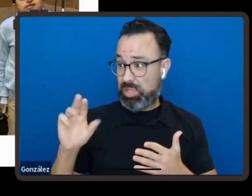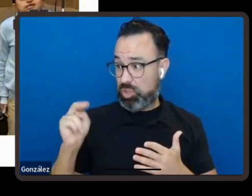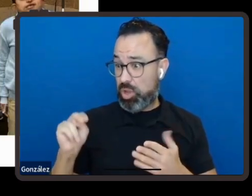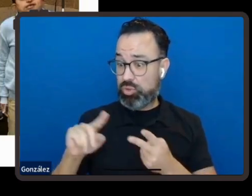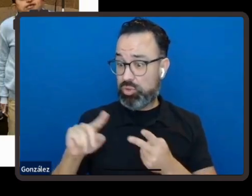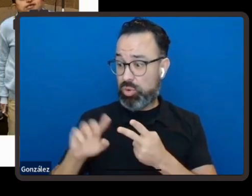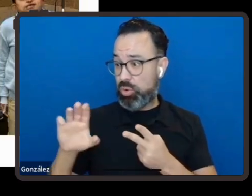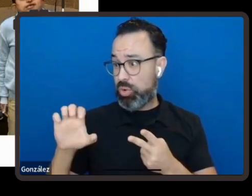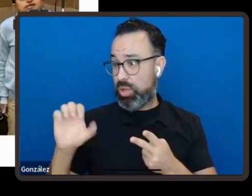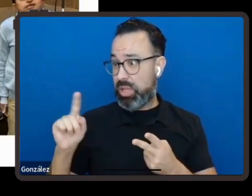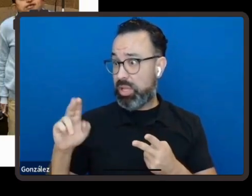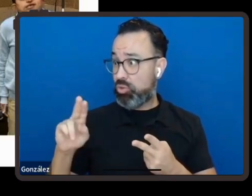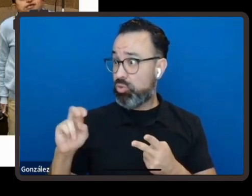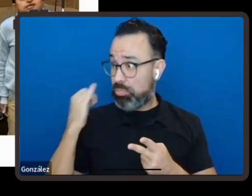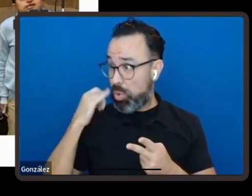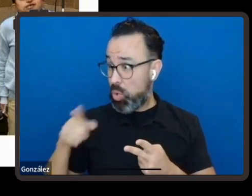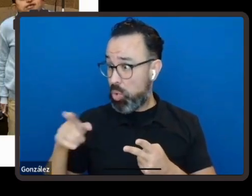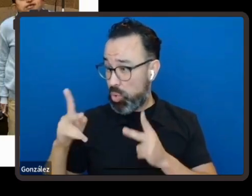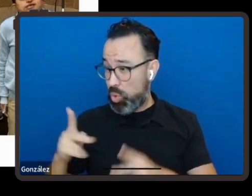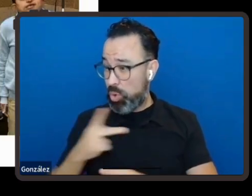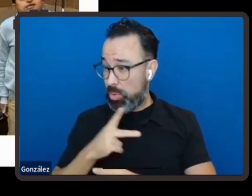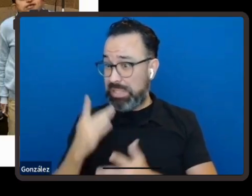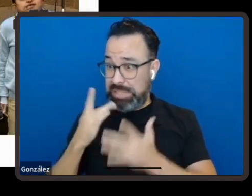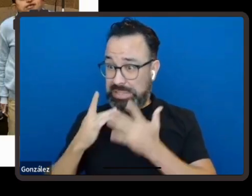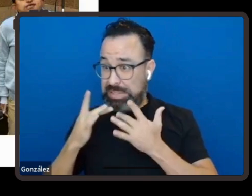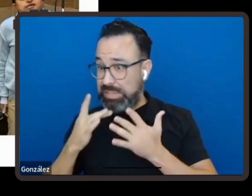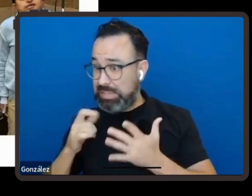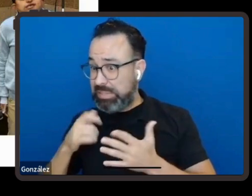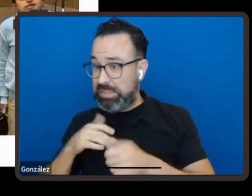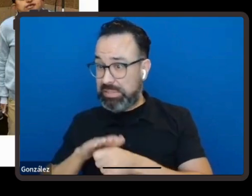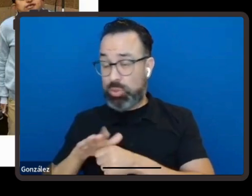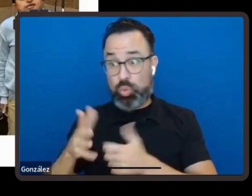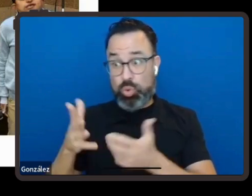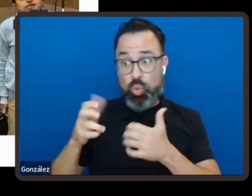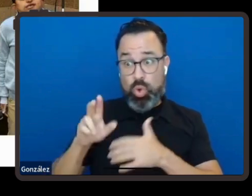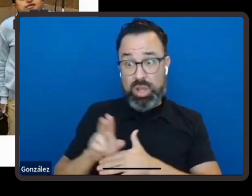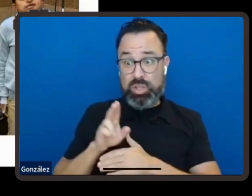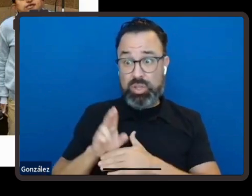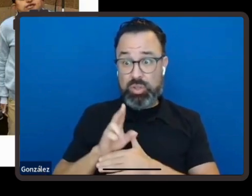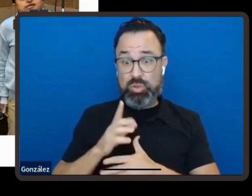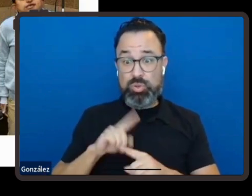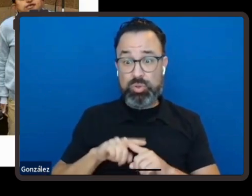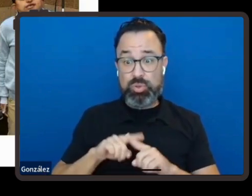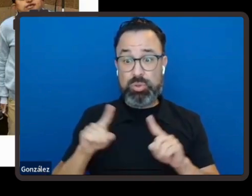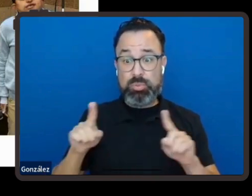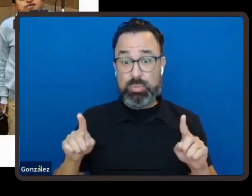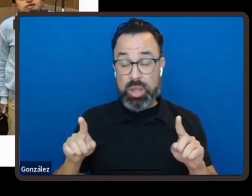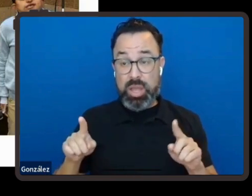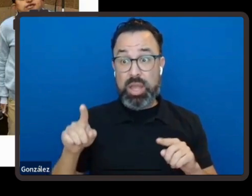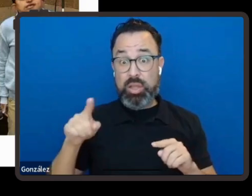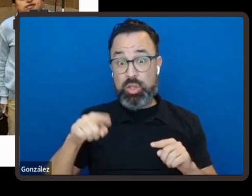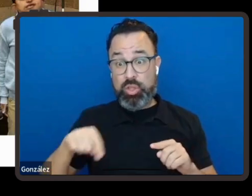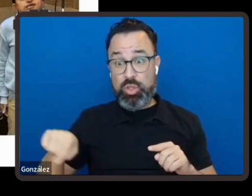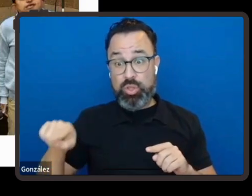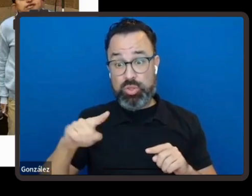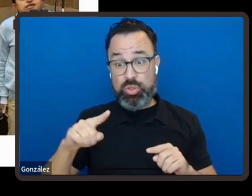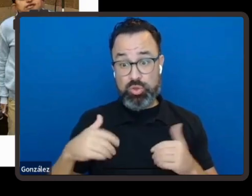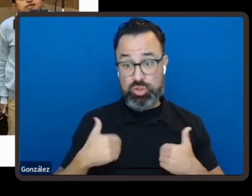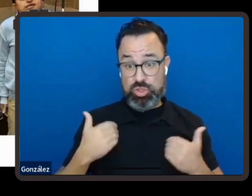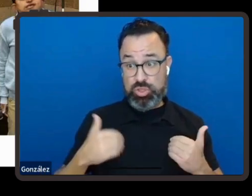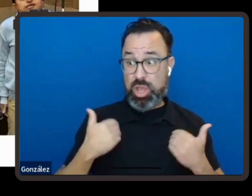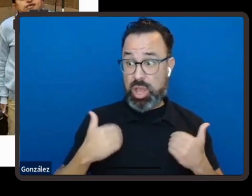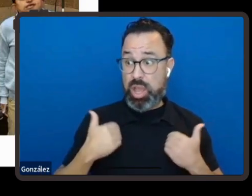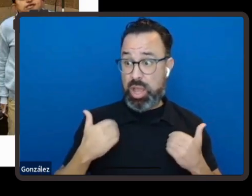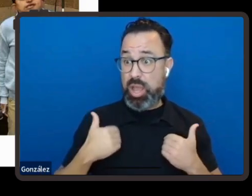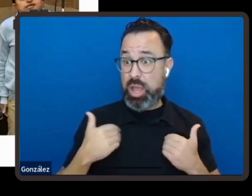or not there, and that is in a large population of the adolescents with Charge. Going on with that is important. Why